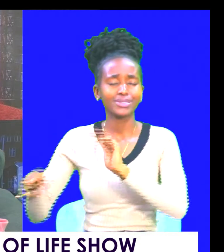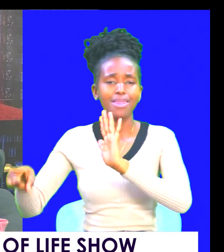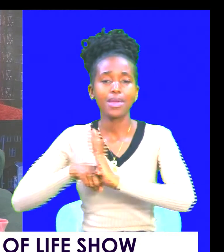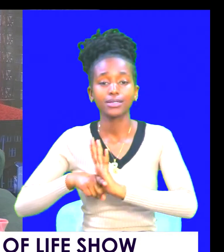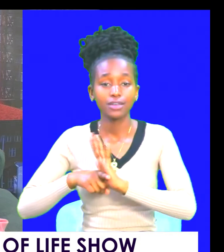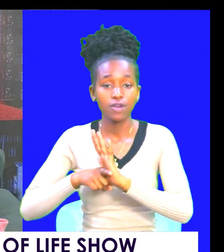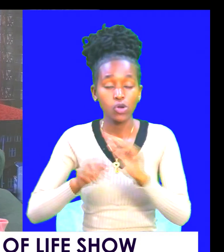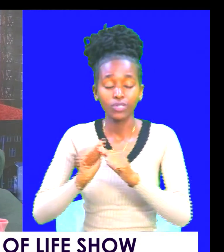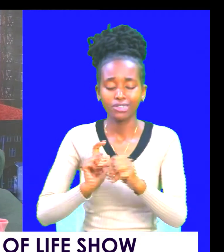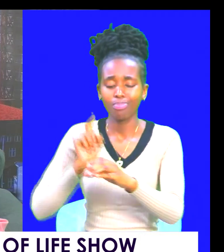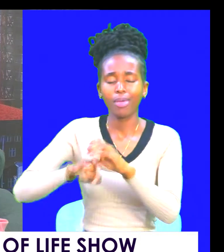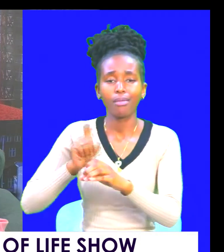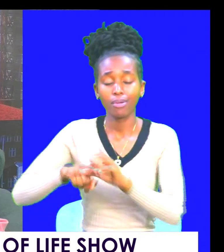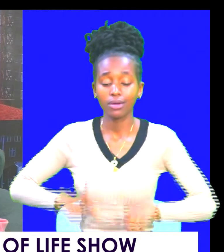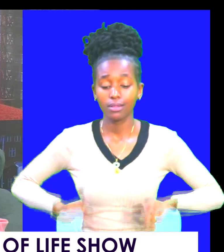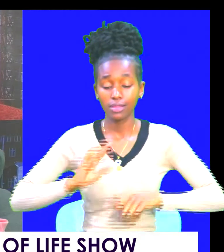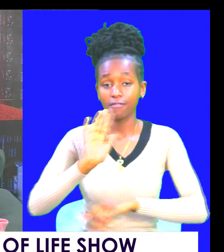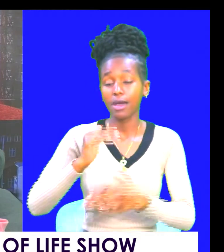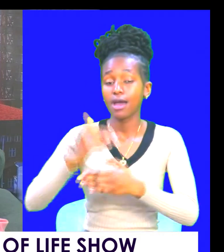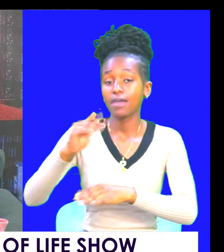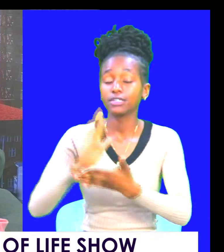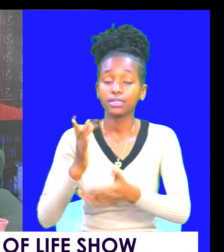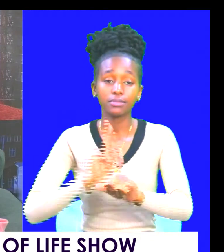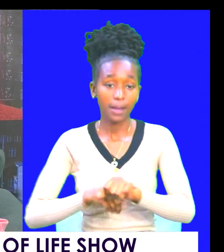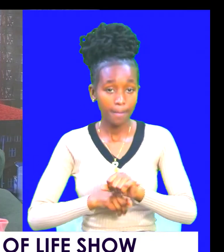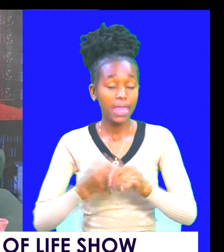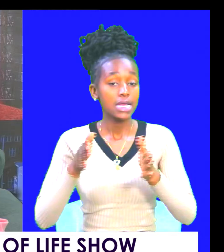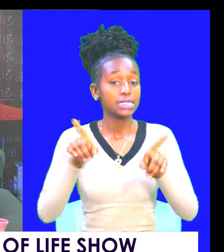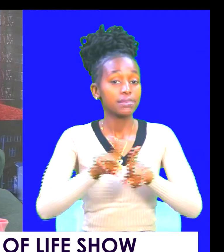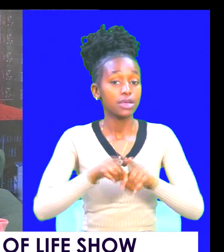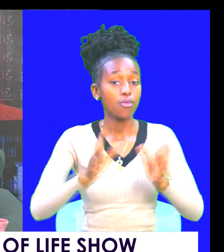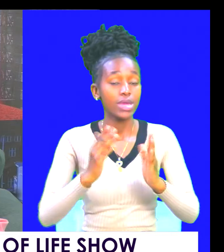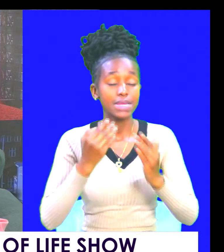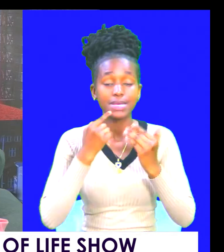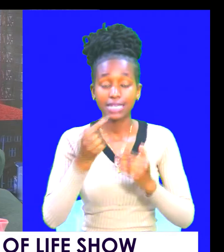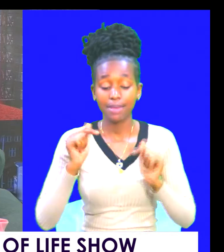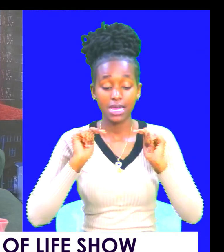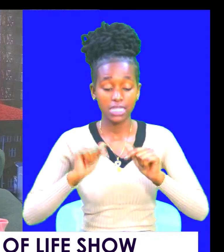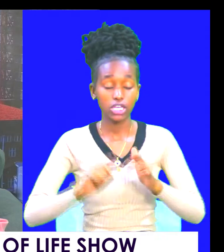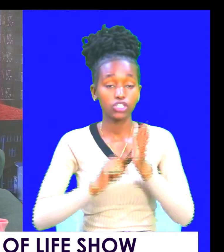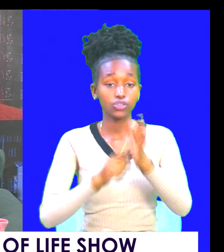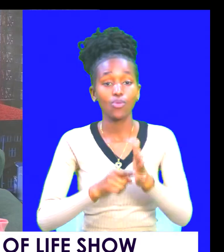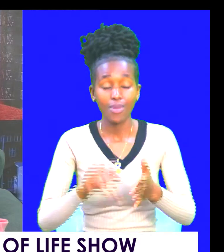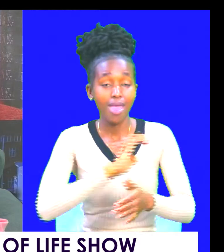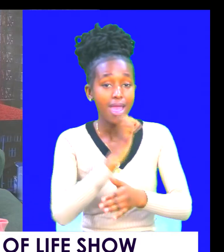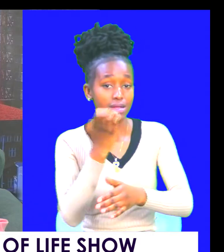in you over time, because as I say in this show, energy is not attracted to